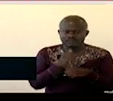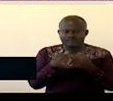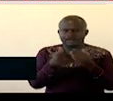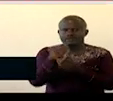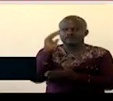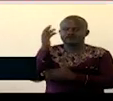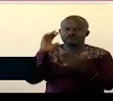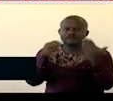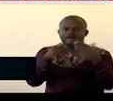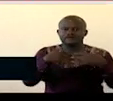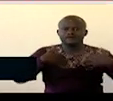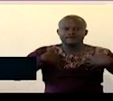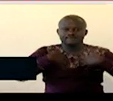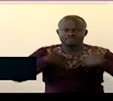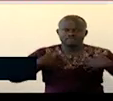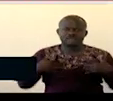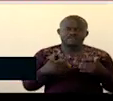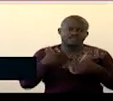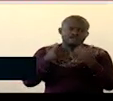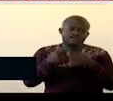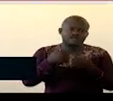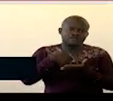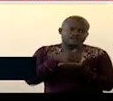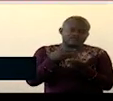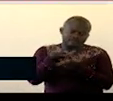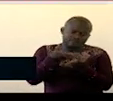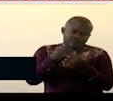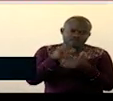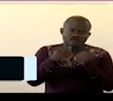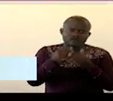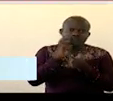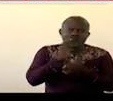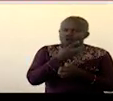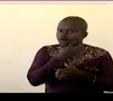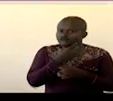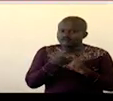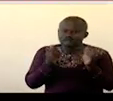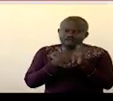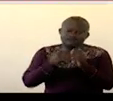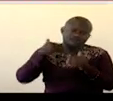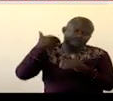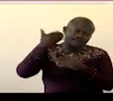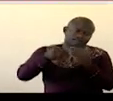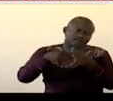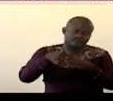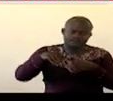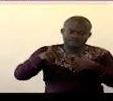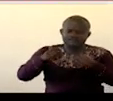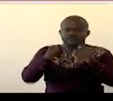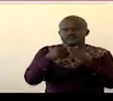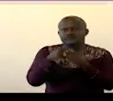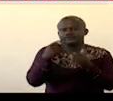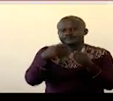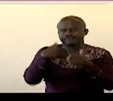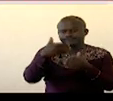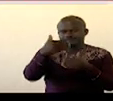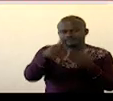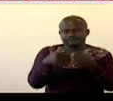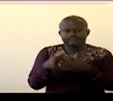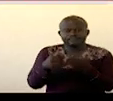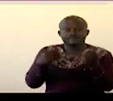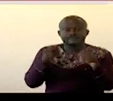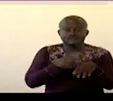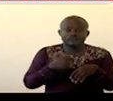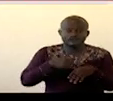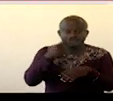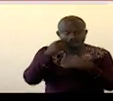and animals. Then we have purification of water, and then nutrient cycling. Remember, when we talk